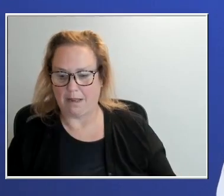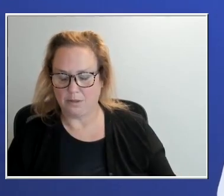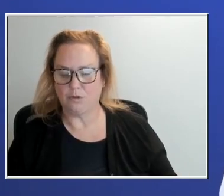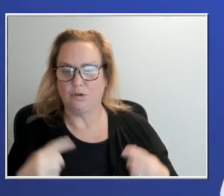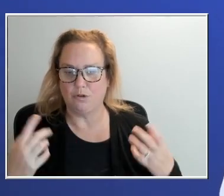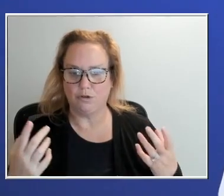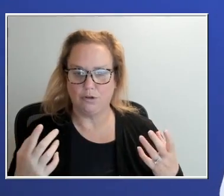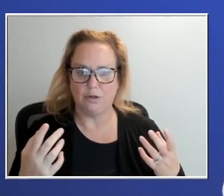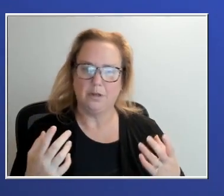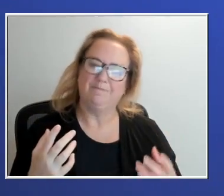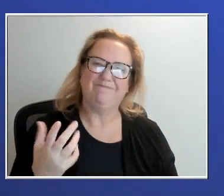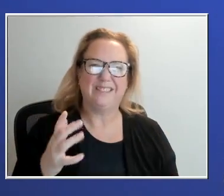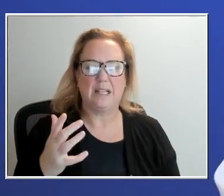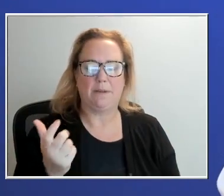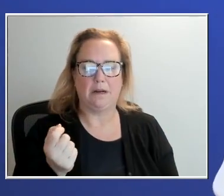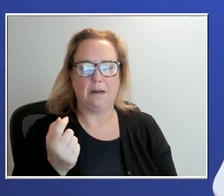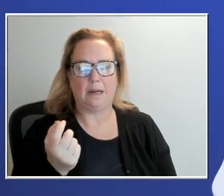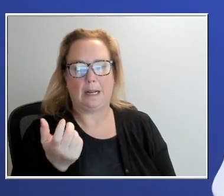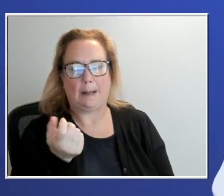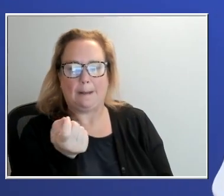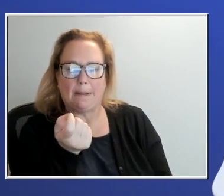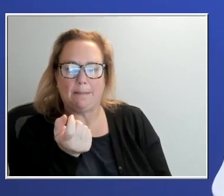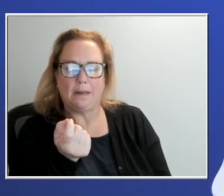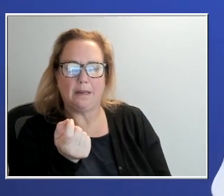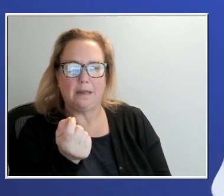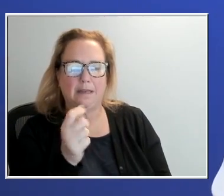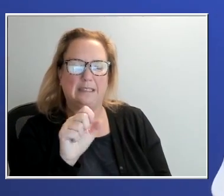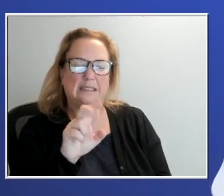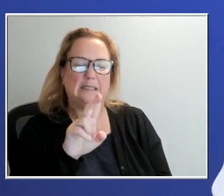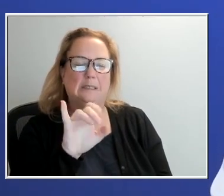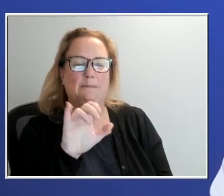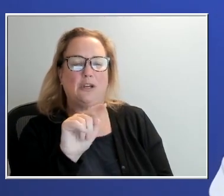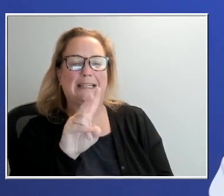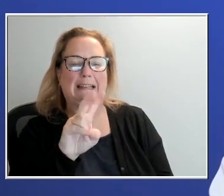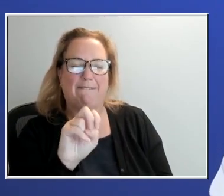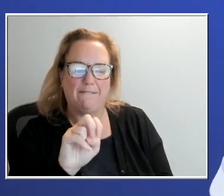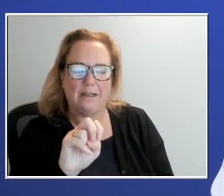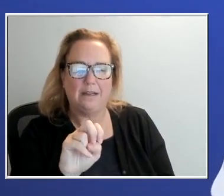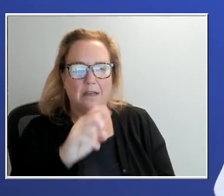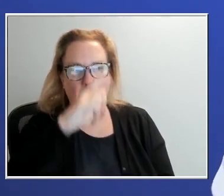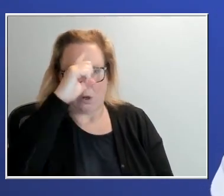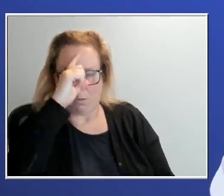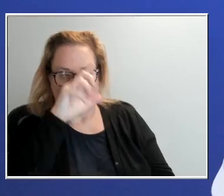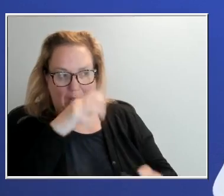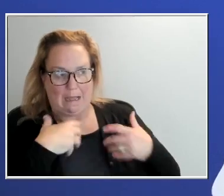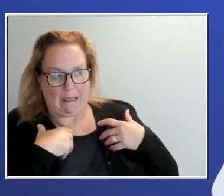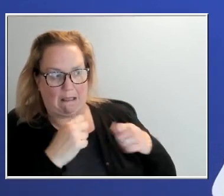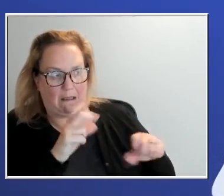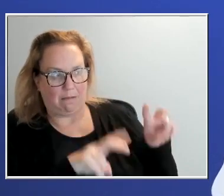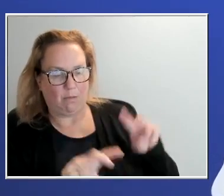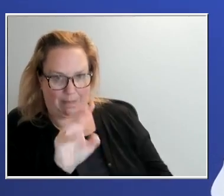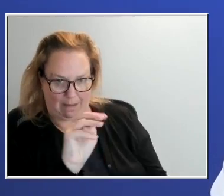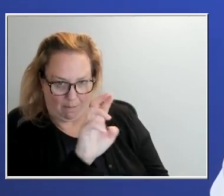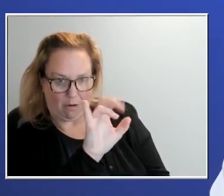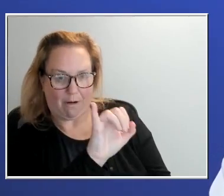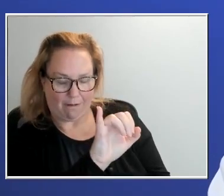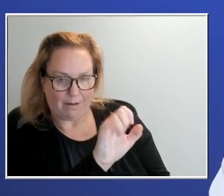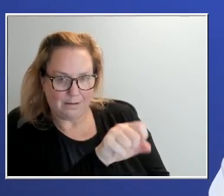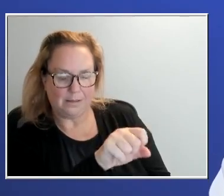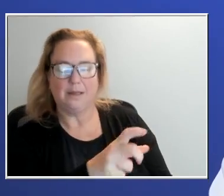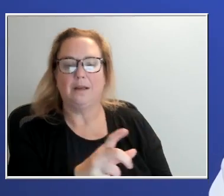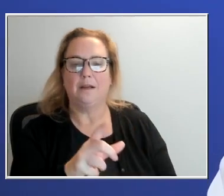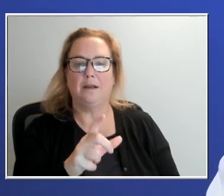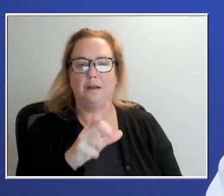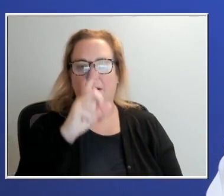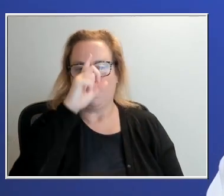I would say, maybe a little bit subjectivity. So we also looked at brain health with MRIs. So we looked at brain blood